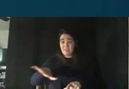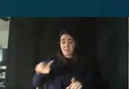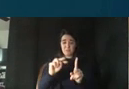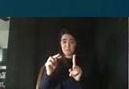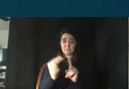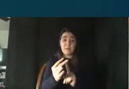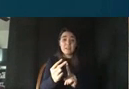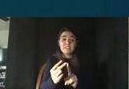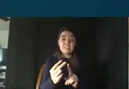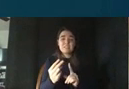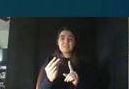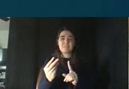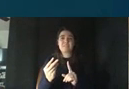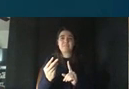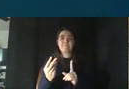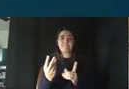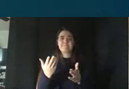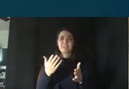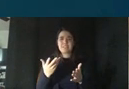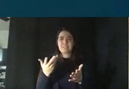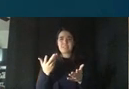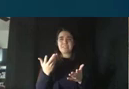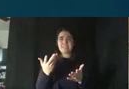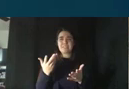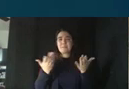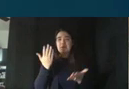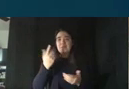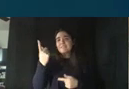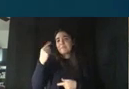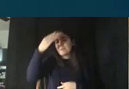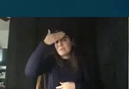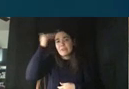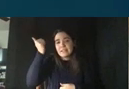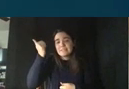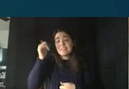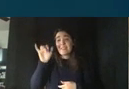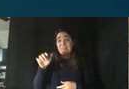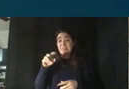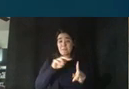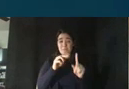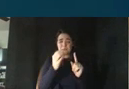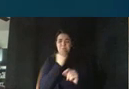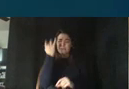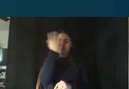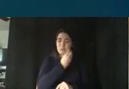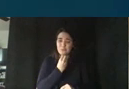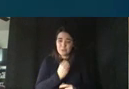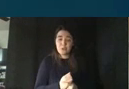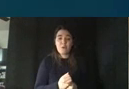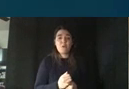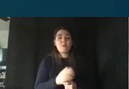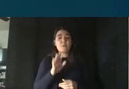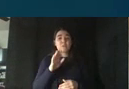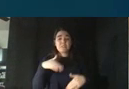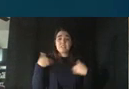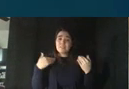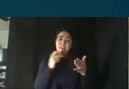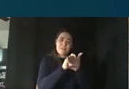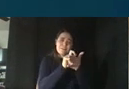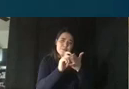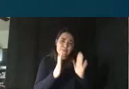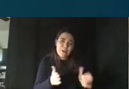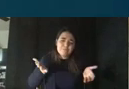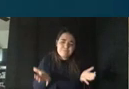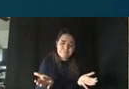And oftentimes it's a much more beautiful perspective. So I totally encourage young writers to keep writing and put it out